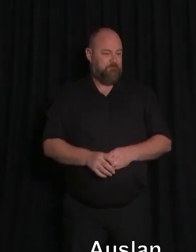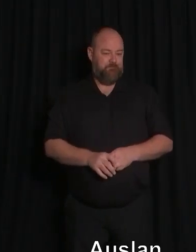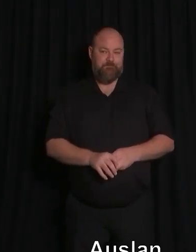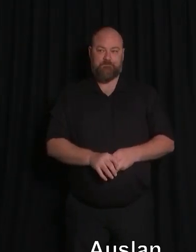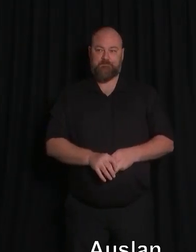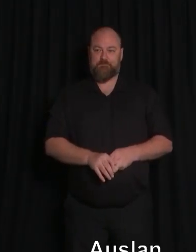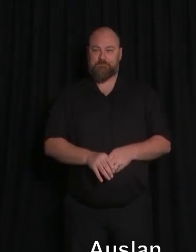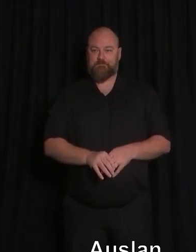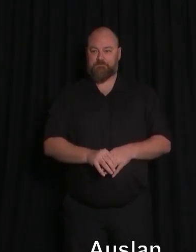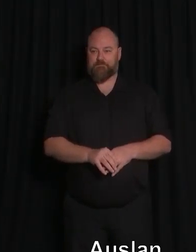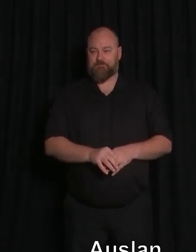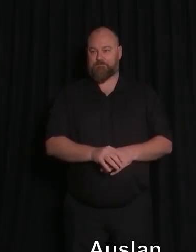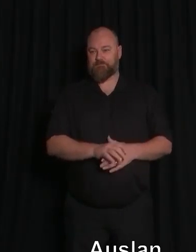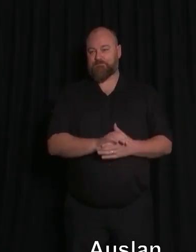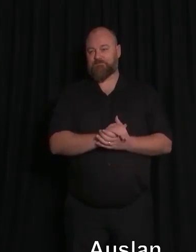Alba, Louise, Nick.